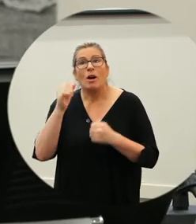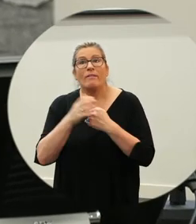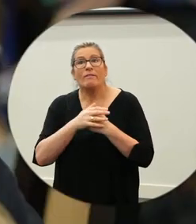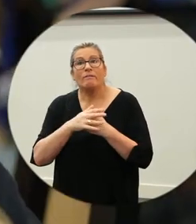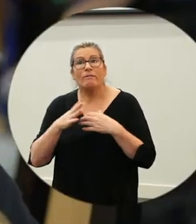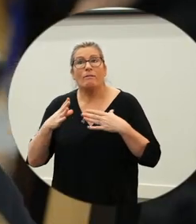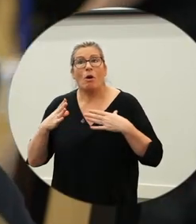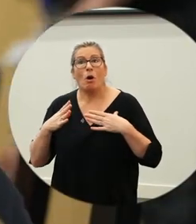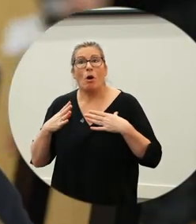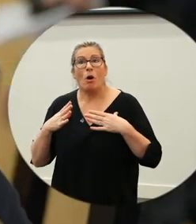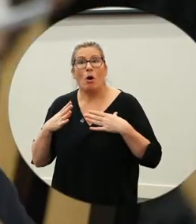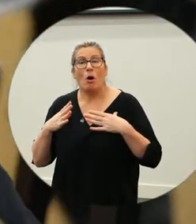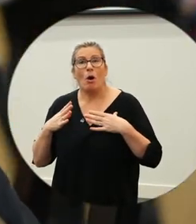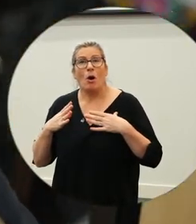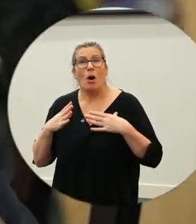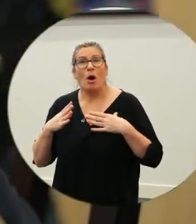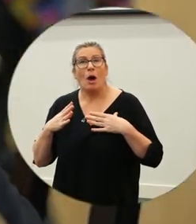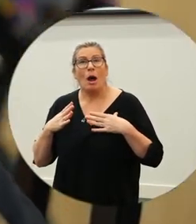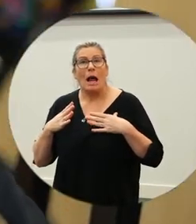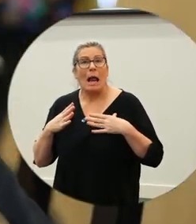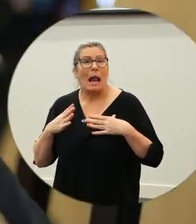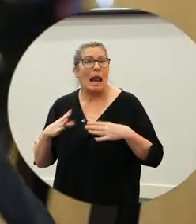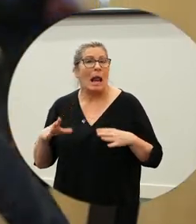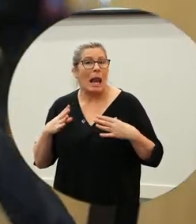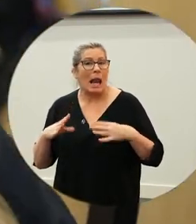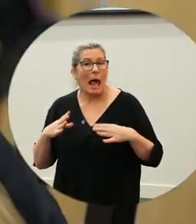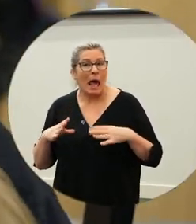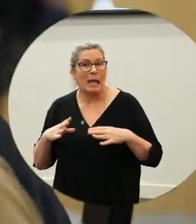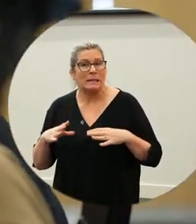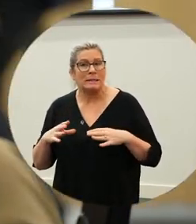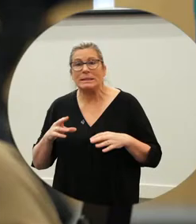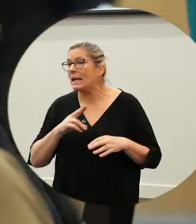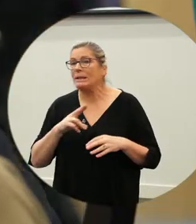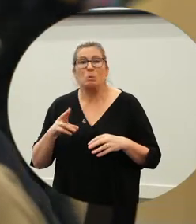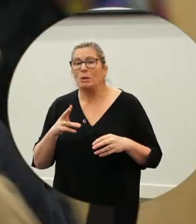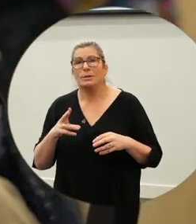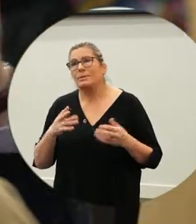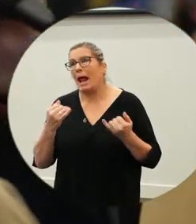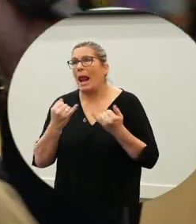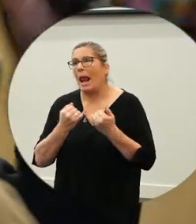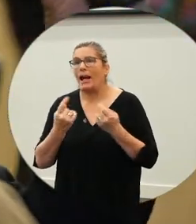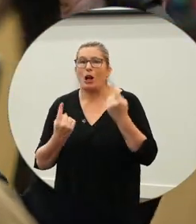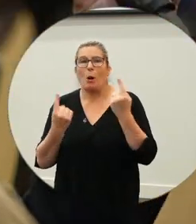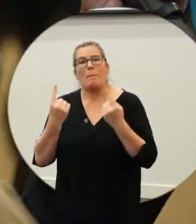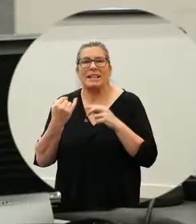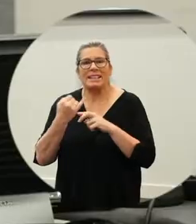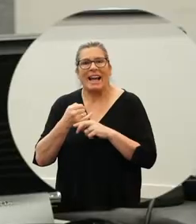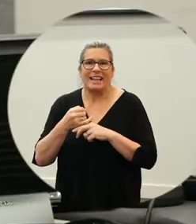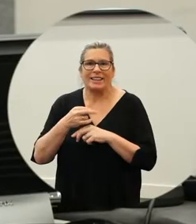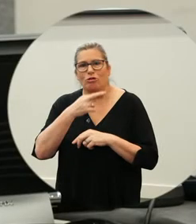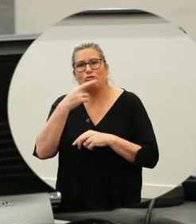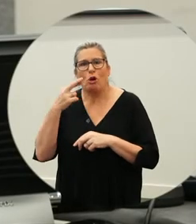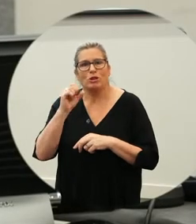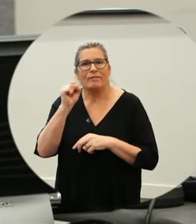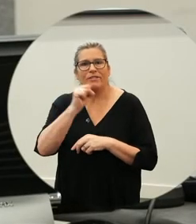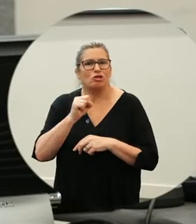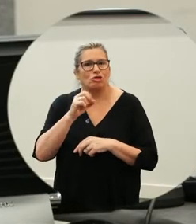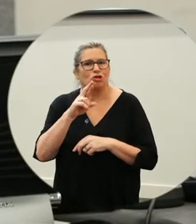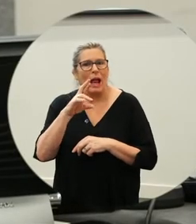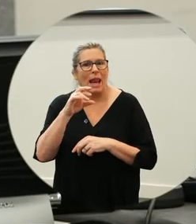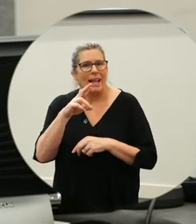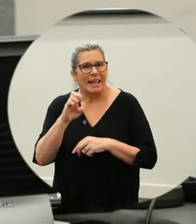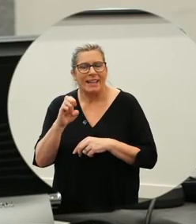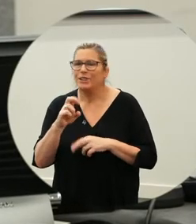well, didn't want to go to the Rota Tralee? Is that right? Not quite, no. It was actually a member of the